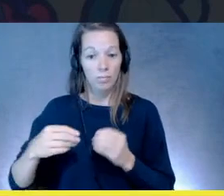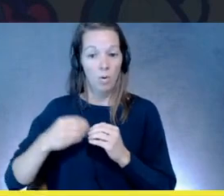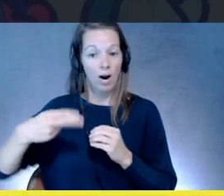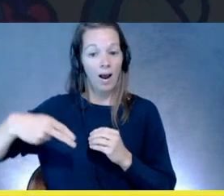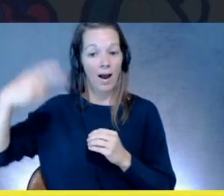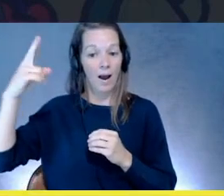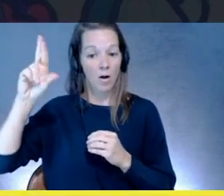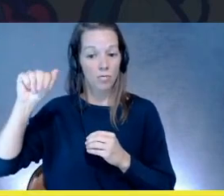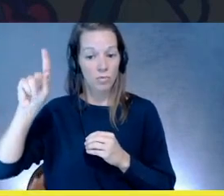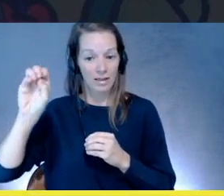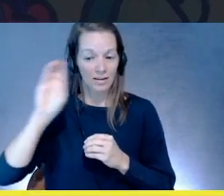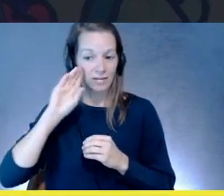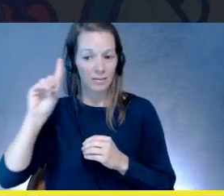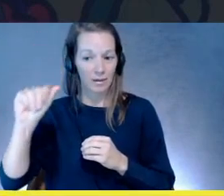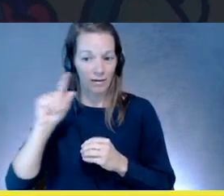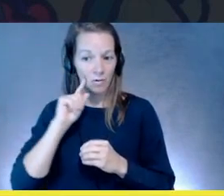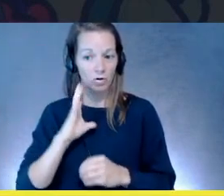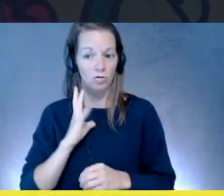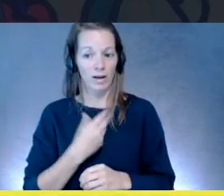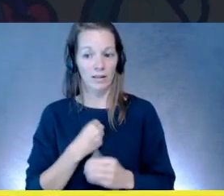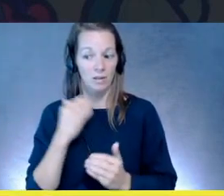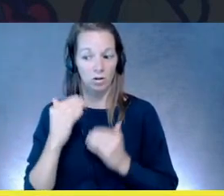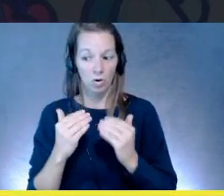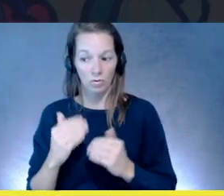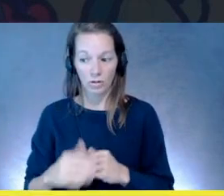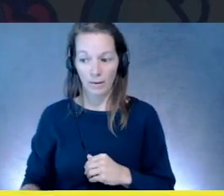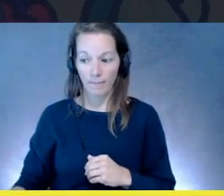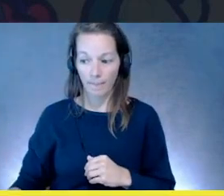among trans adults. Next slide, please.